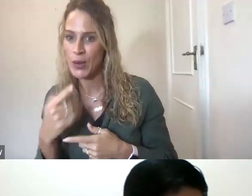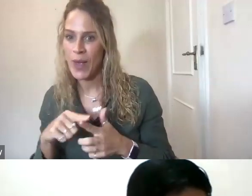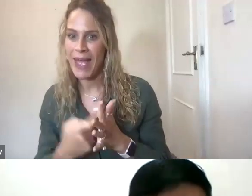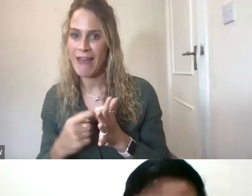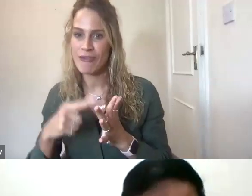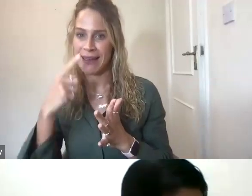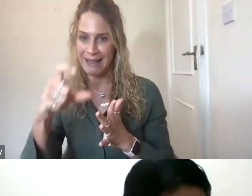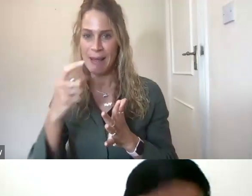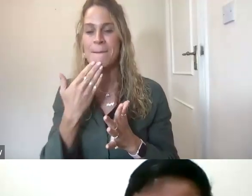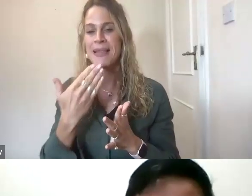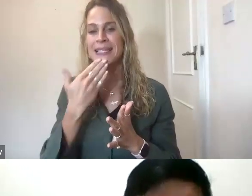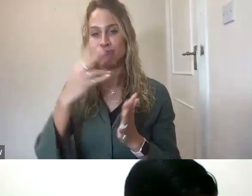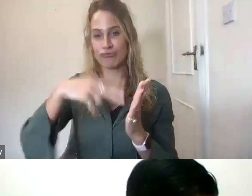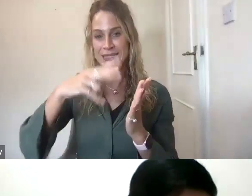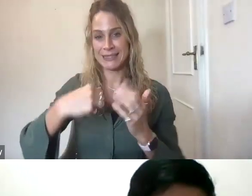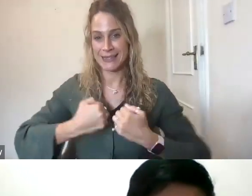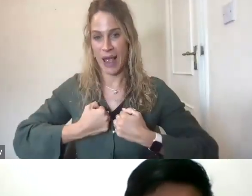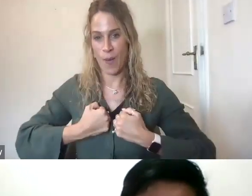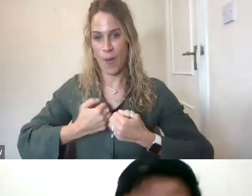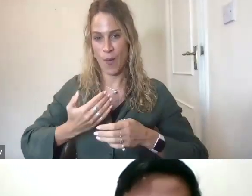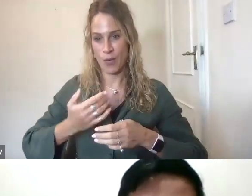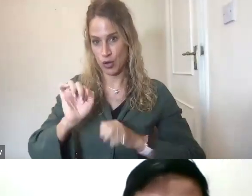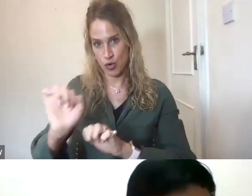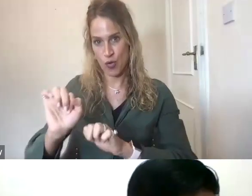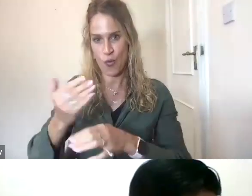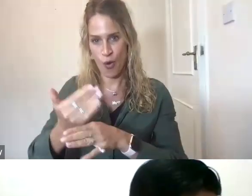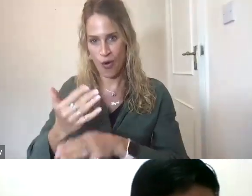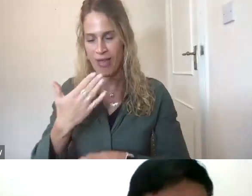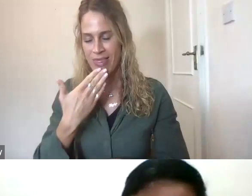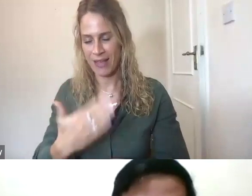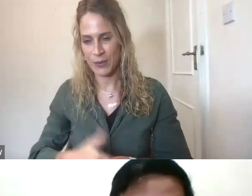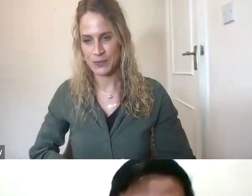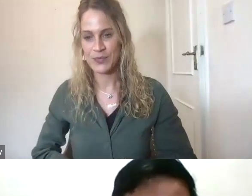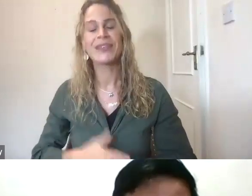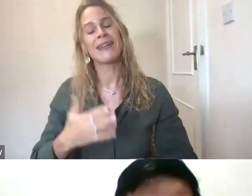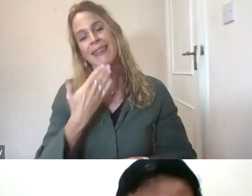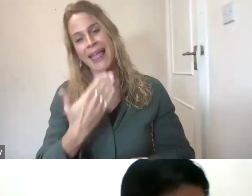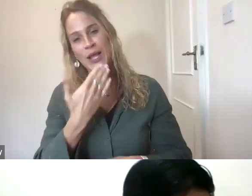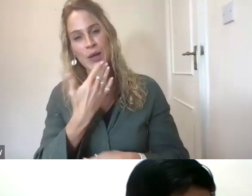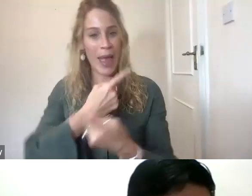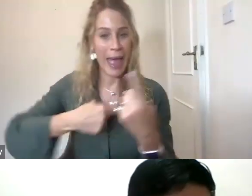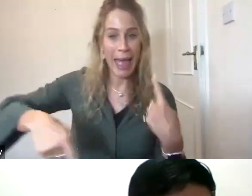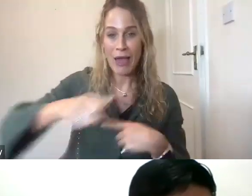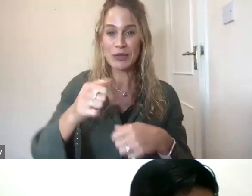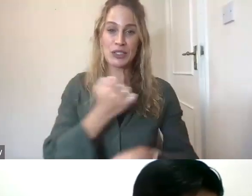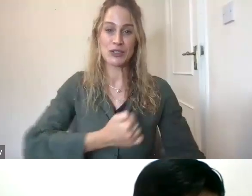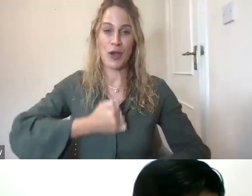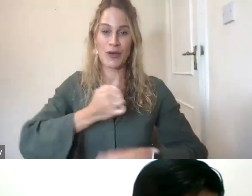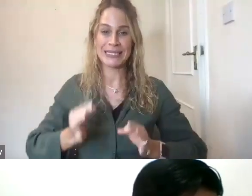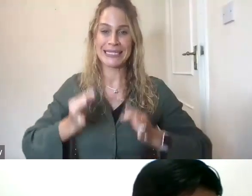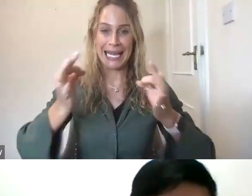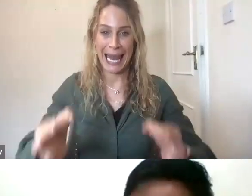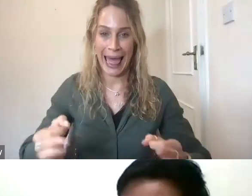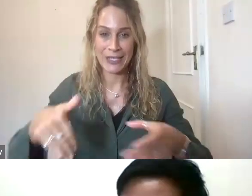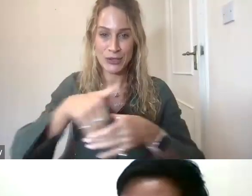it. Yeah. So hello everyone. I'm very honored to be here. I apologize for the delay earlier. I